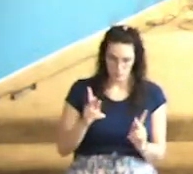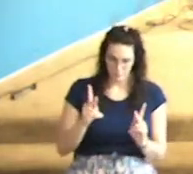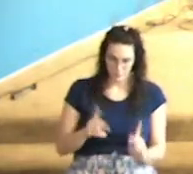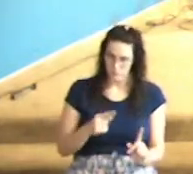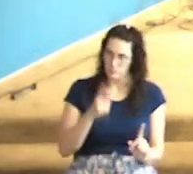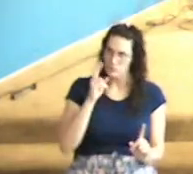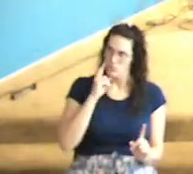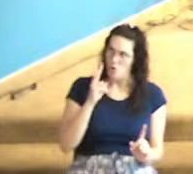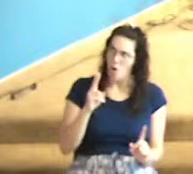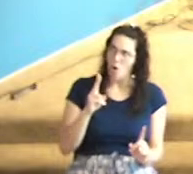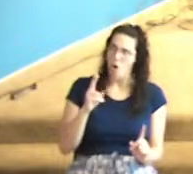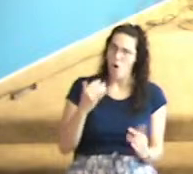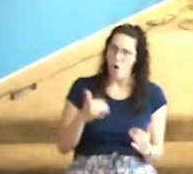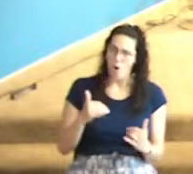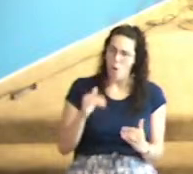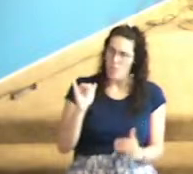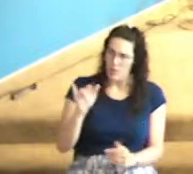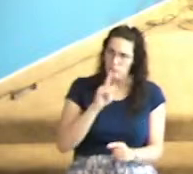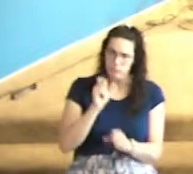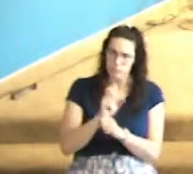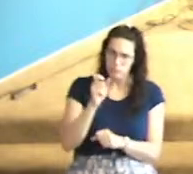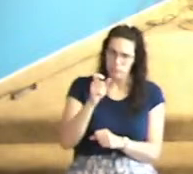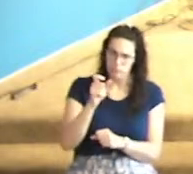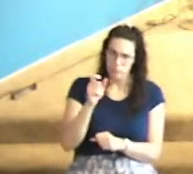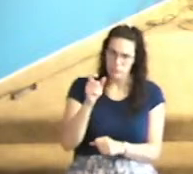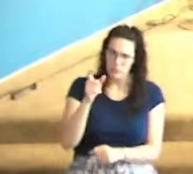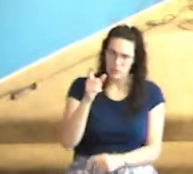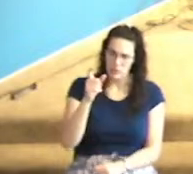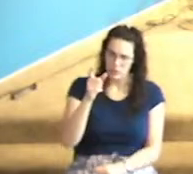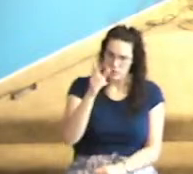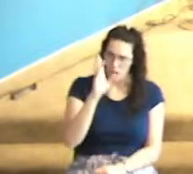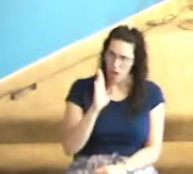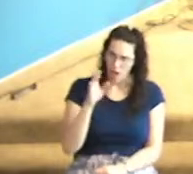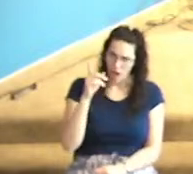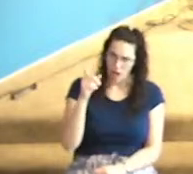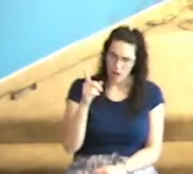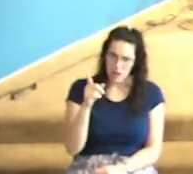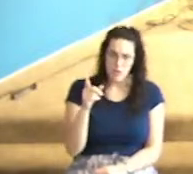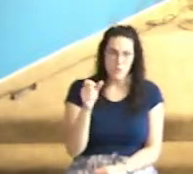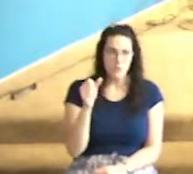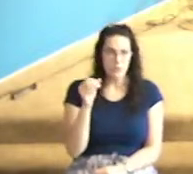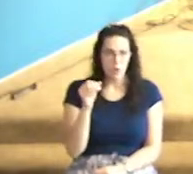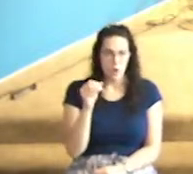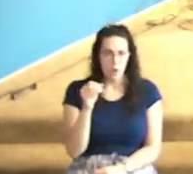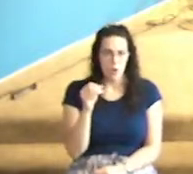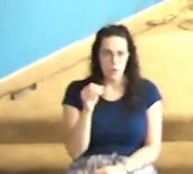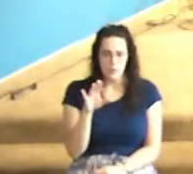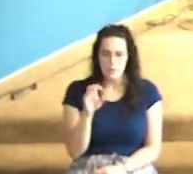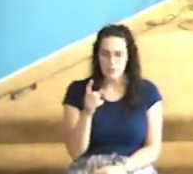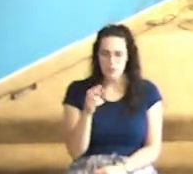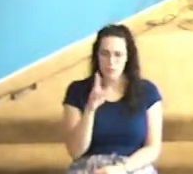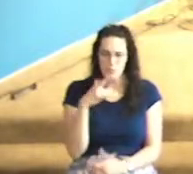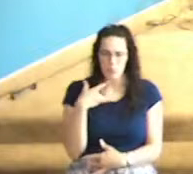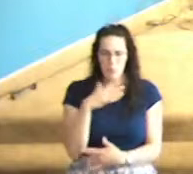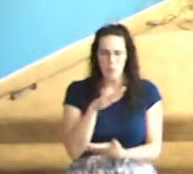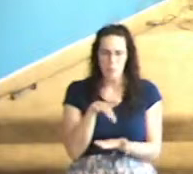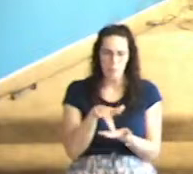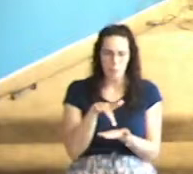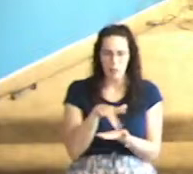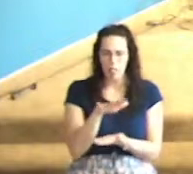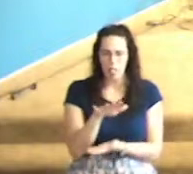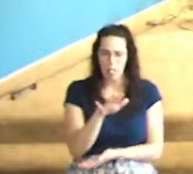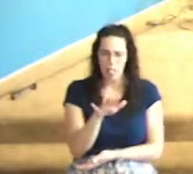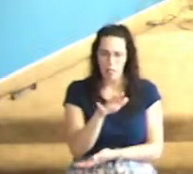centurion, centurions were either junior or middle grade officers in the army. They typically were in command of